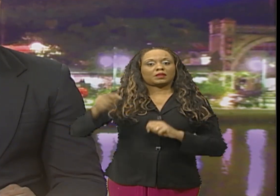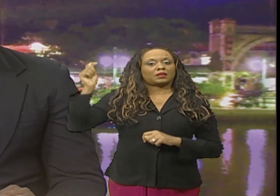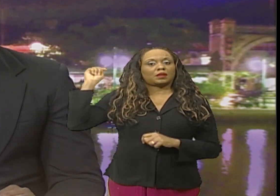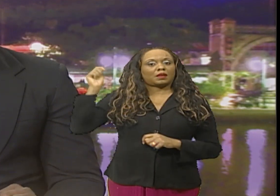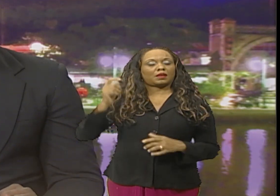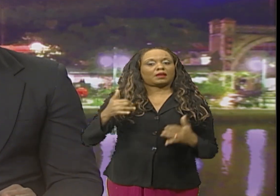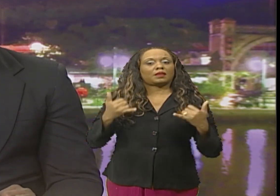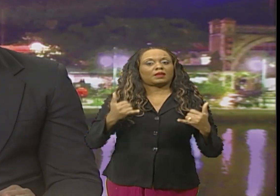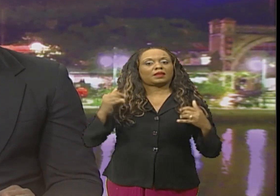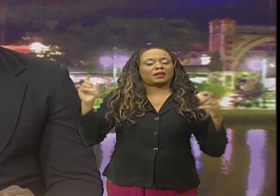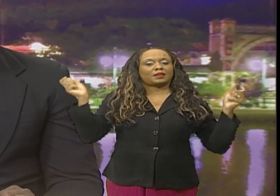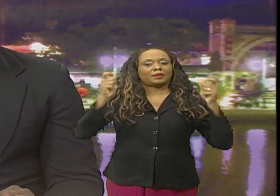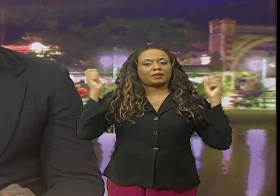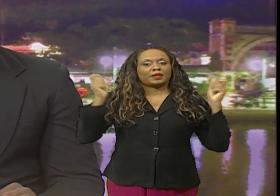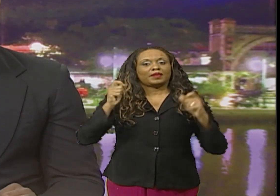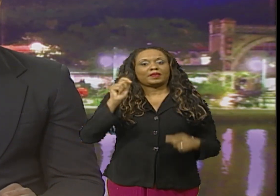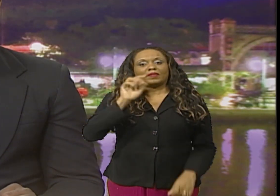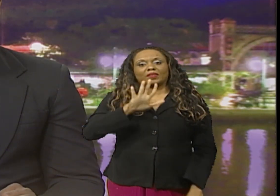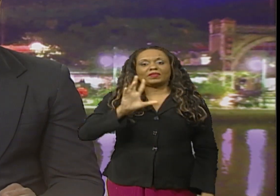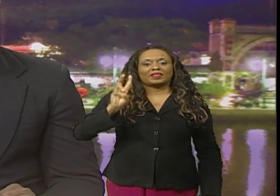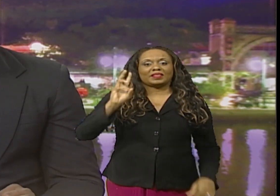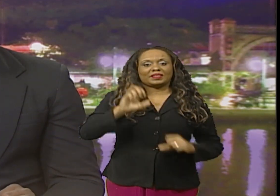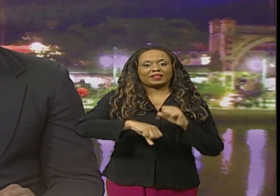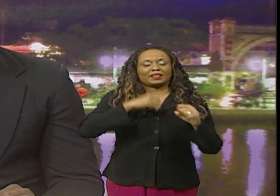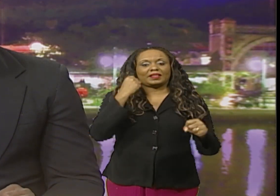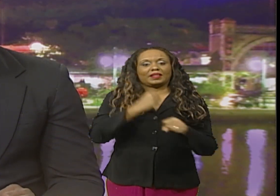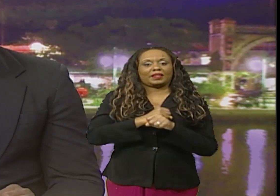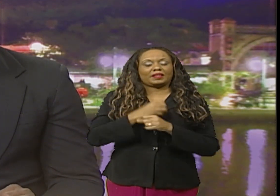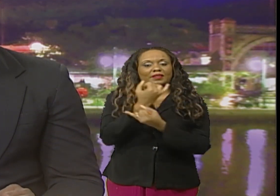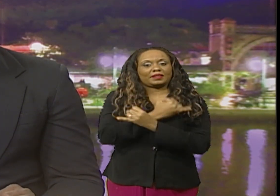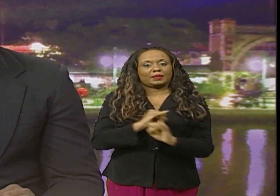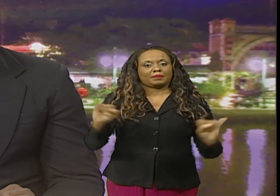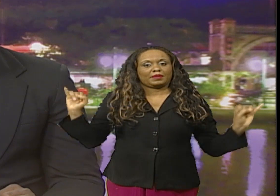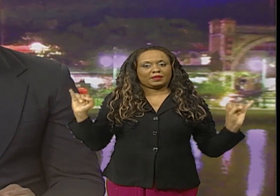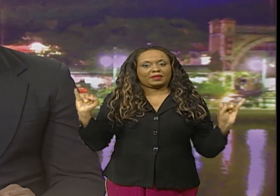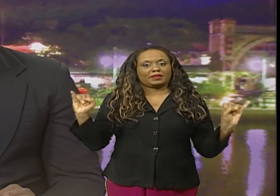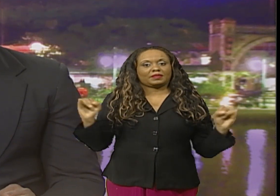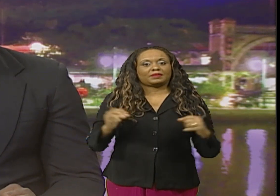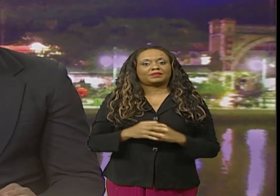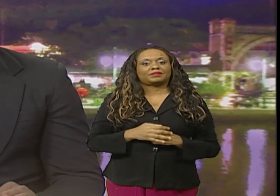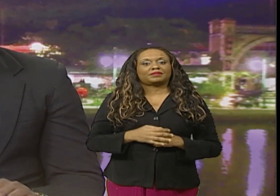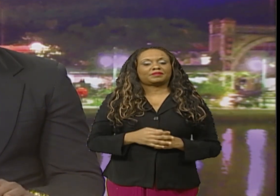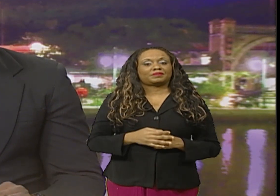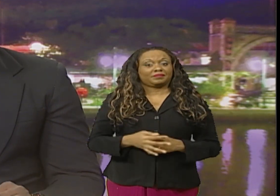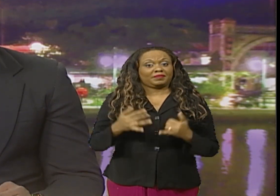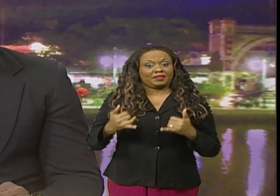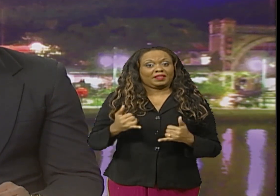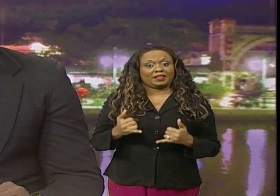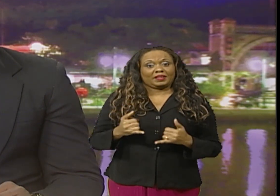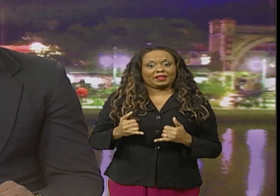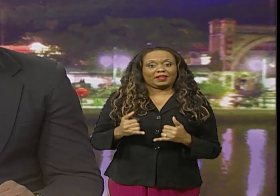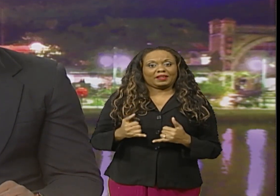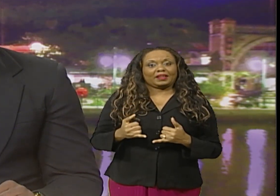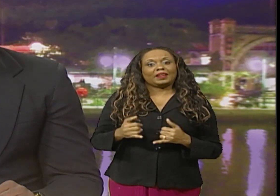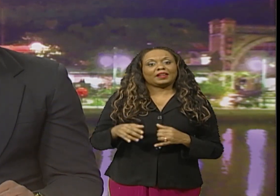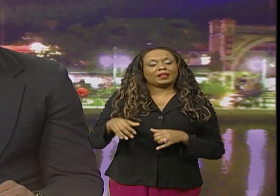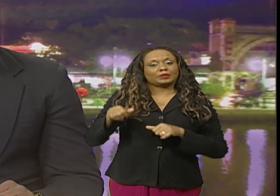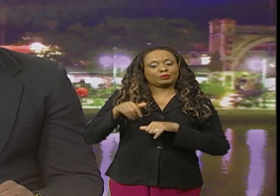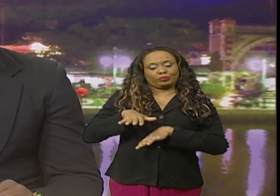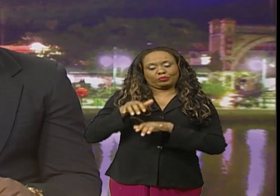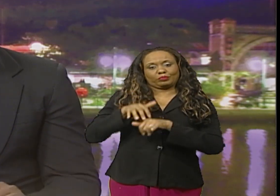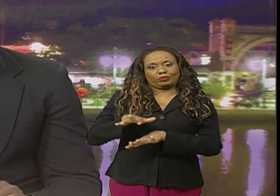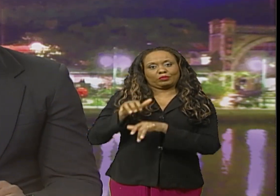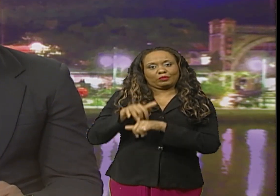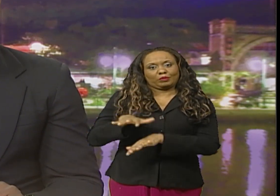Tobago is observing its 56th anniversary of political independence from Britain. It included the traditional military parade today